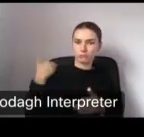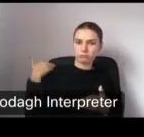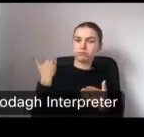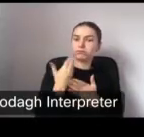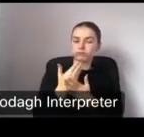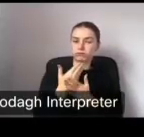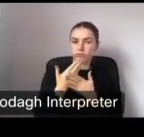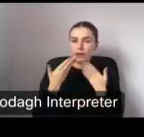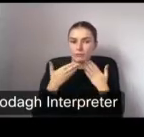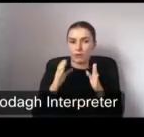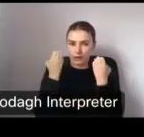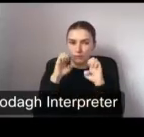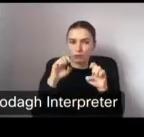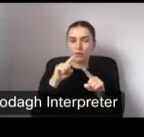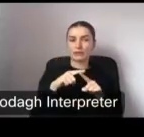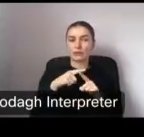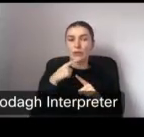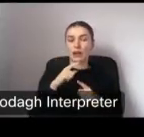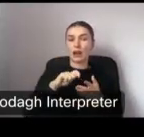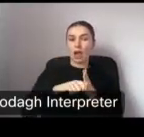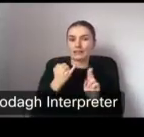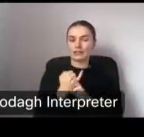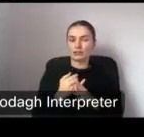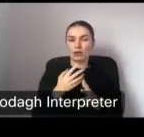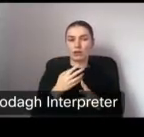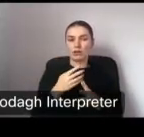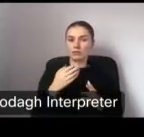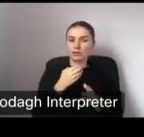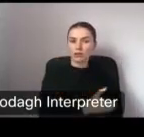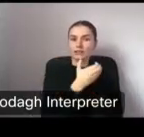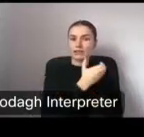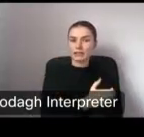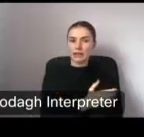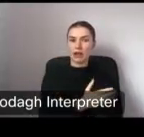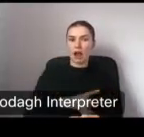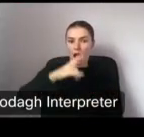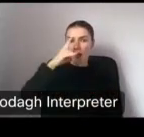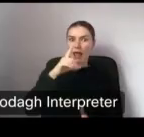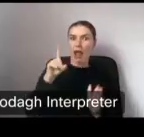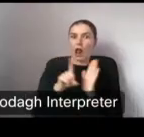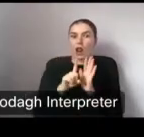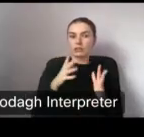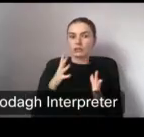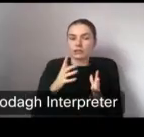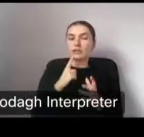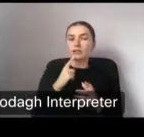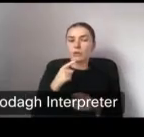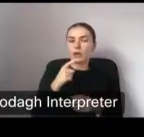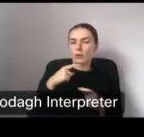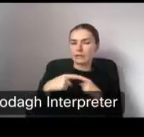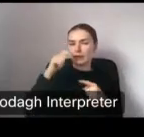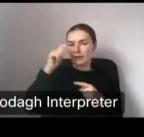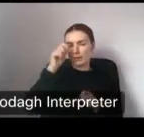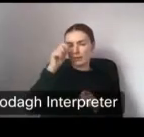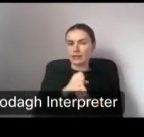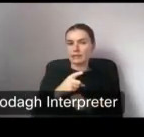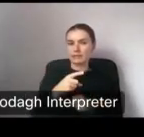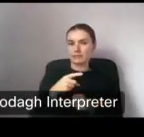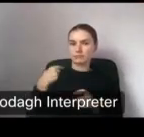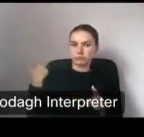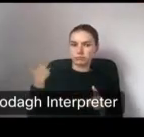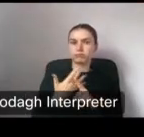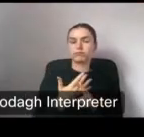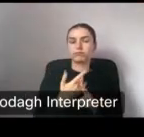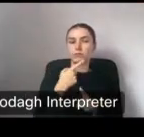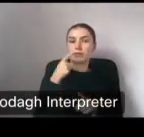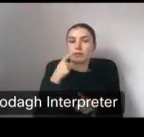people locked into a high state of alert. Now, just to clarify, we often think of this evolutionary. The whole idea of having